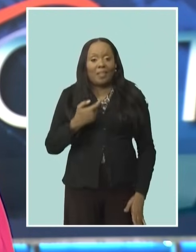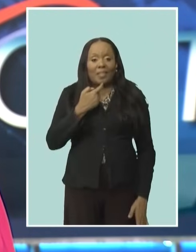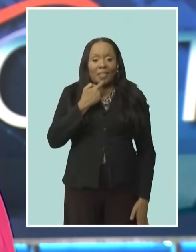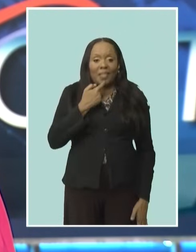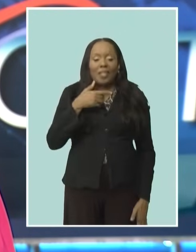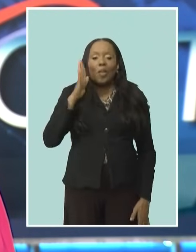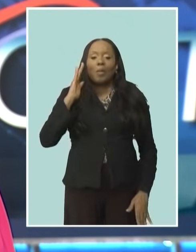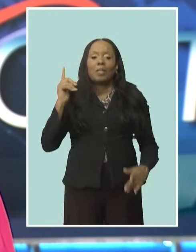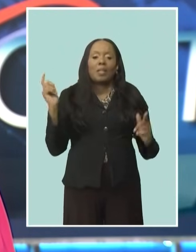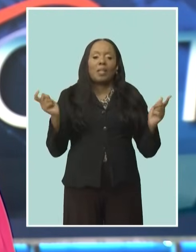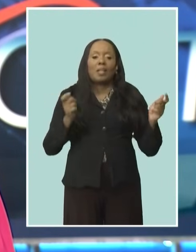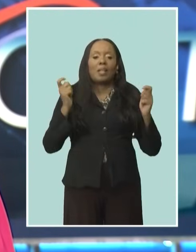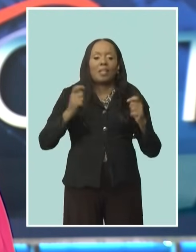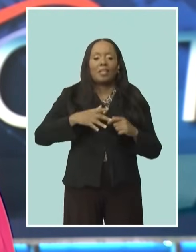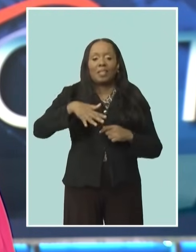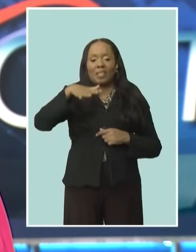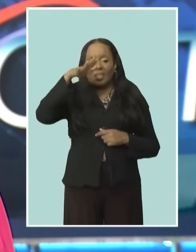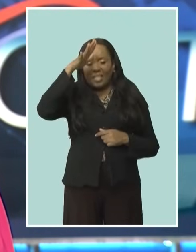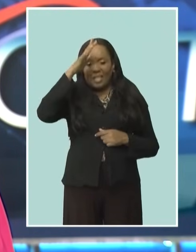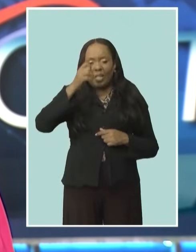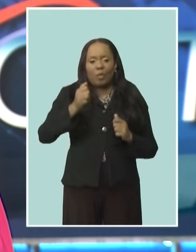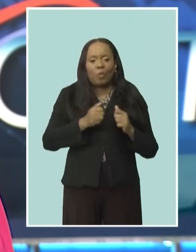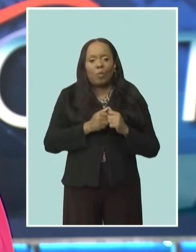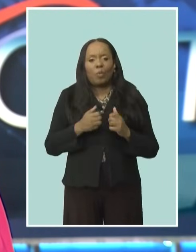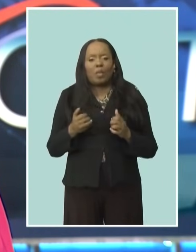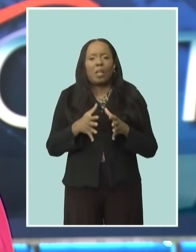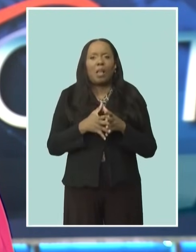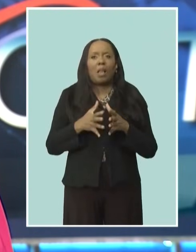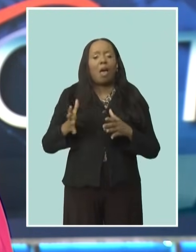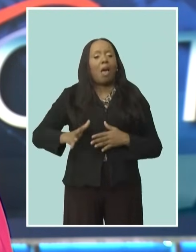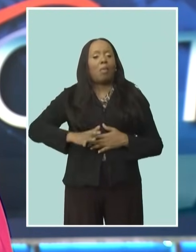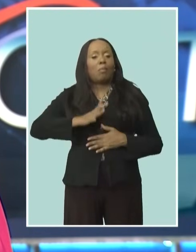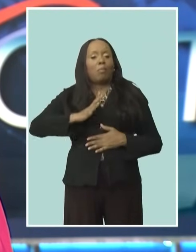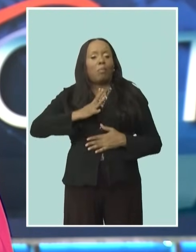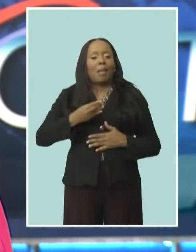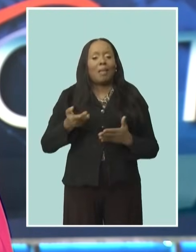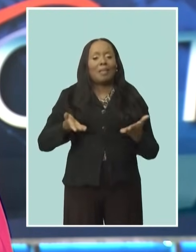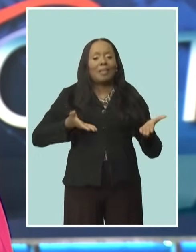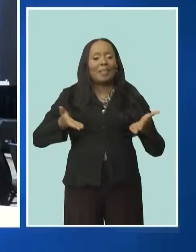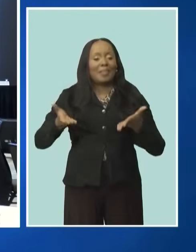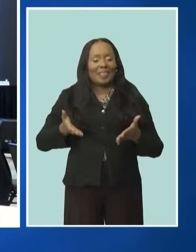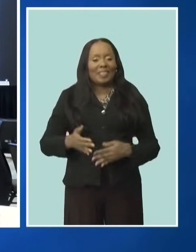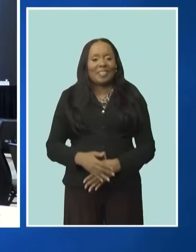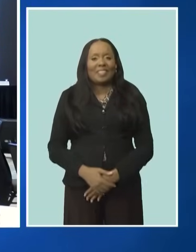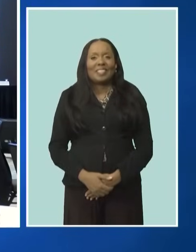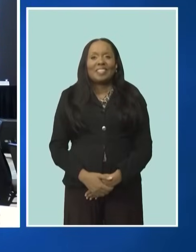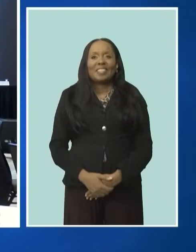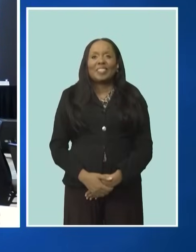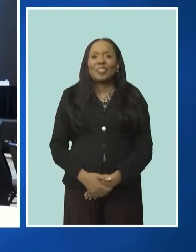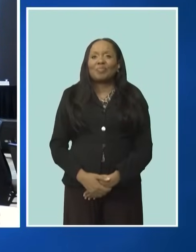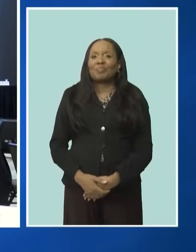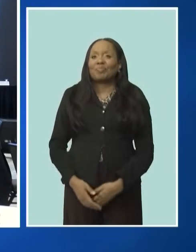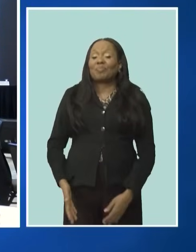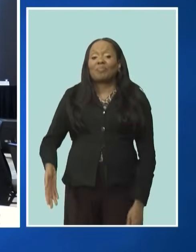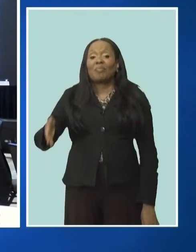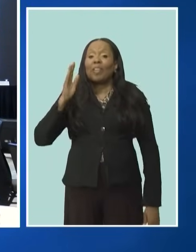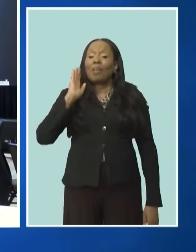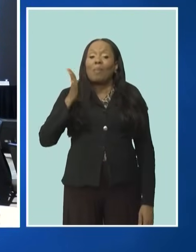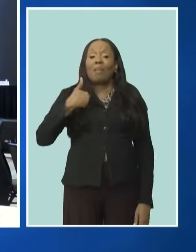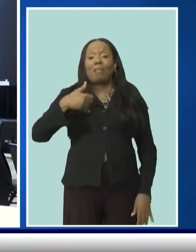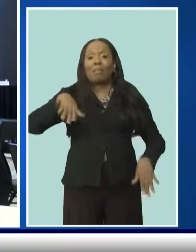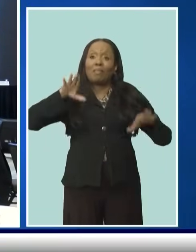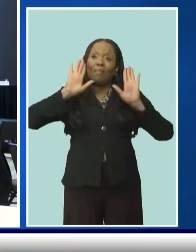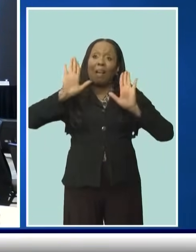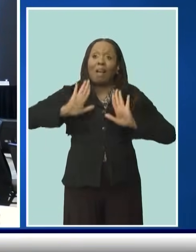Report they will be celebrating dads with pomp and ceremony. We have a fantastic, very special Father's